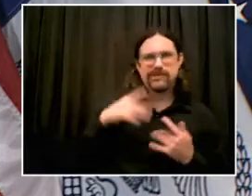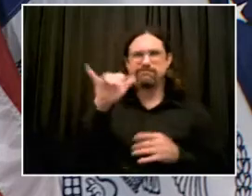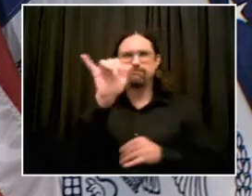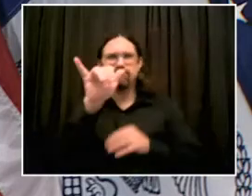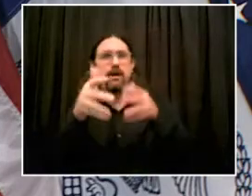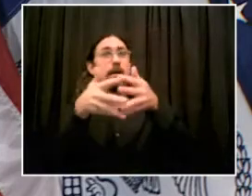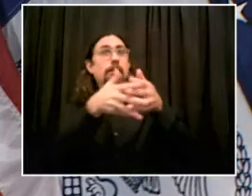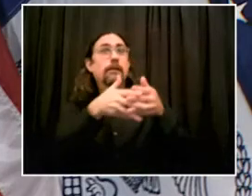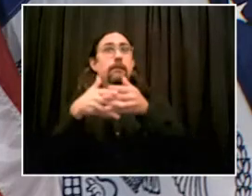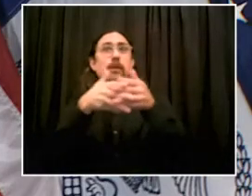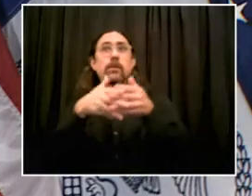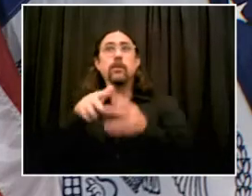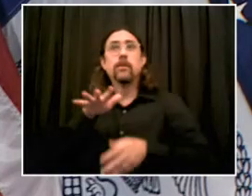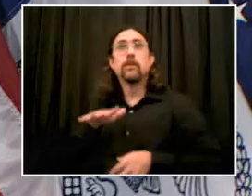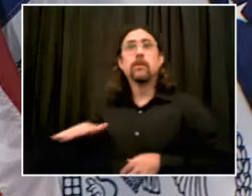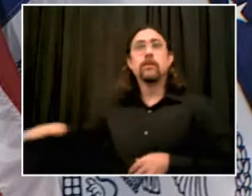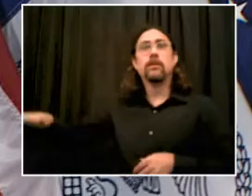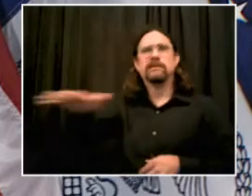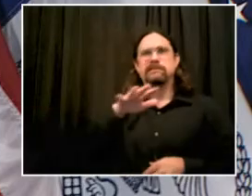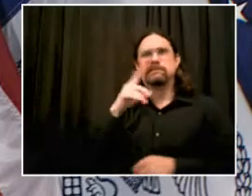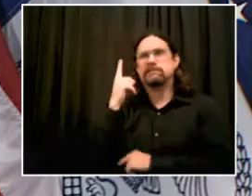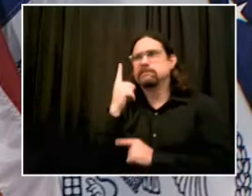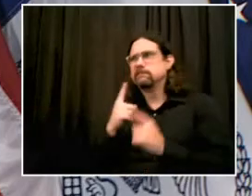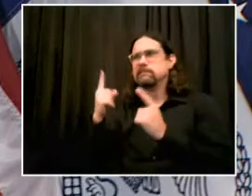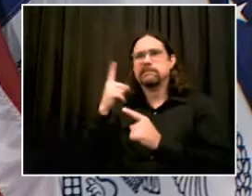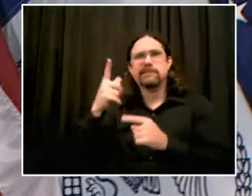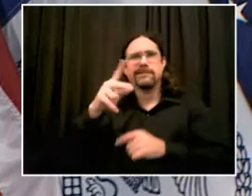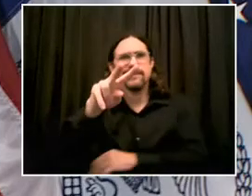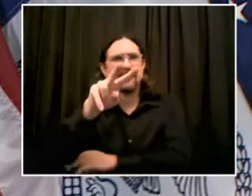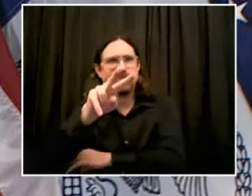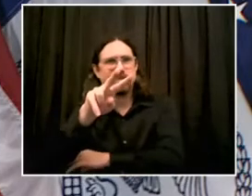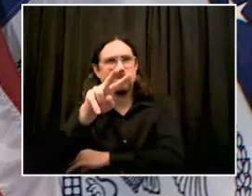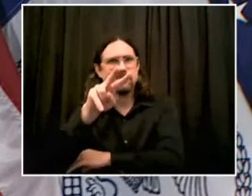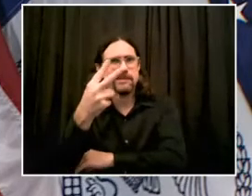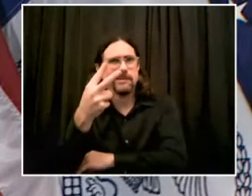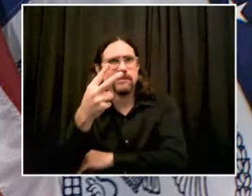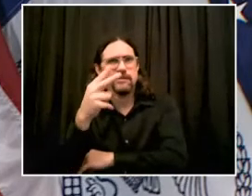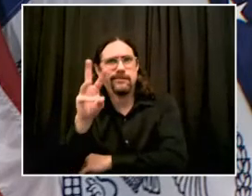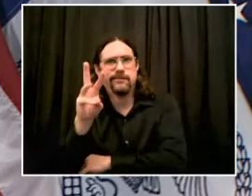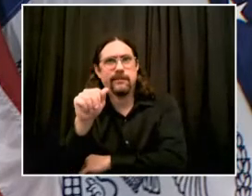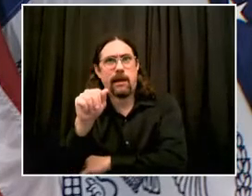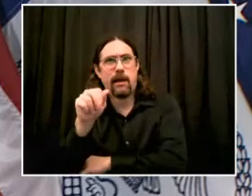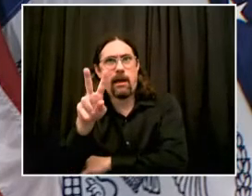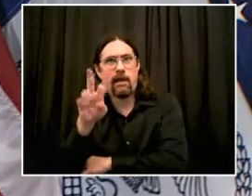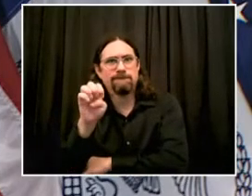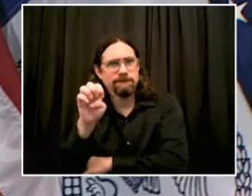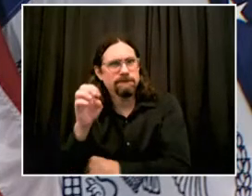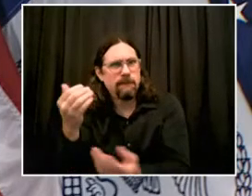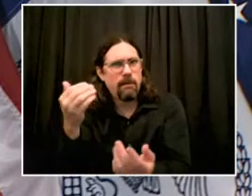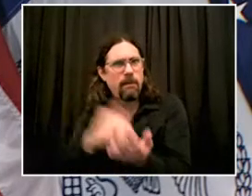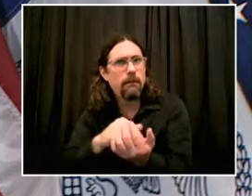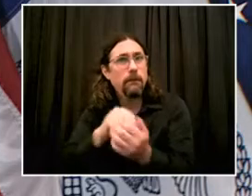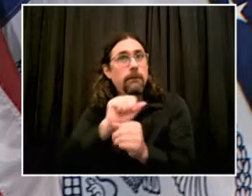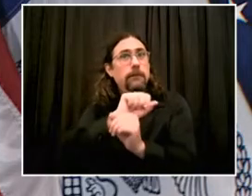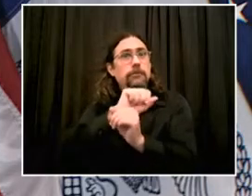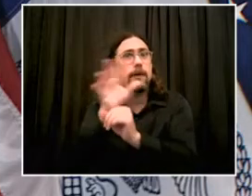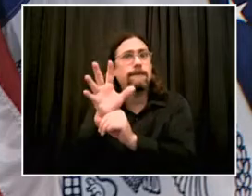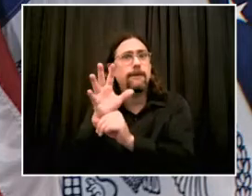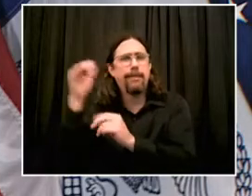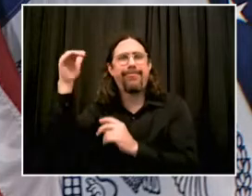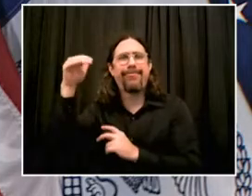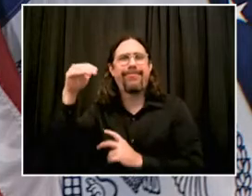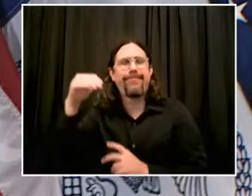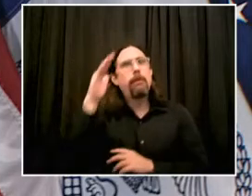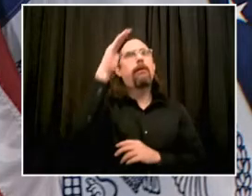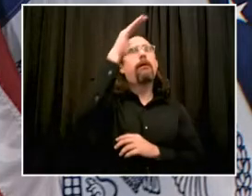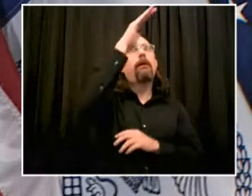a lot we need to do to keep deepening our progress. New York City right now is being looked at all over the country